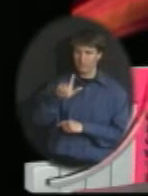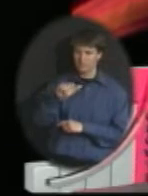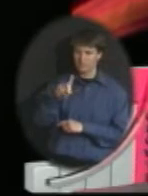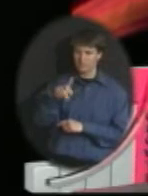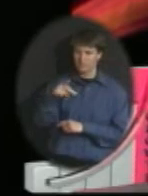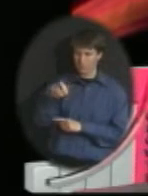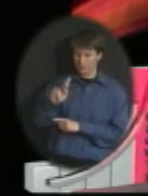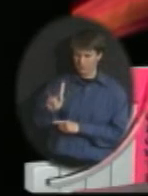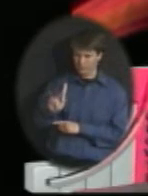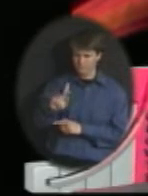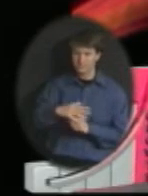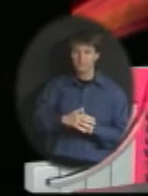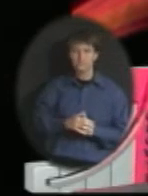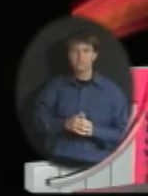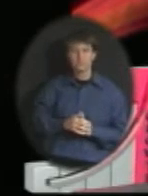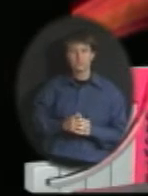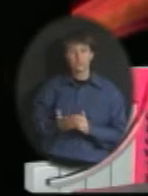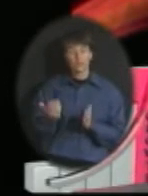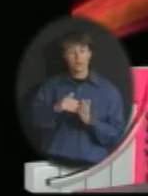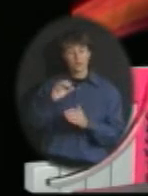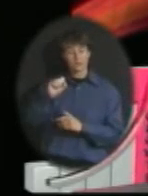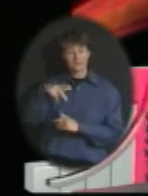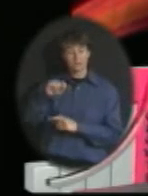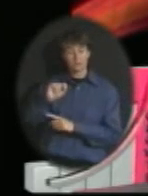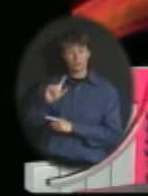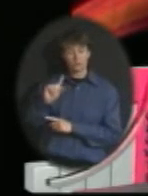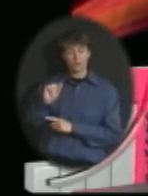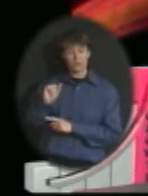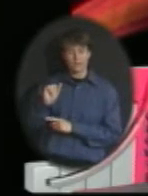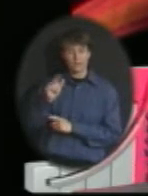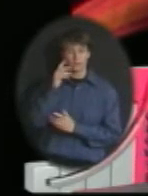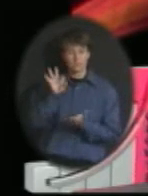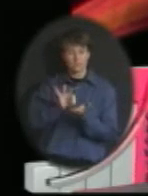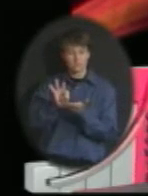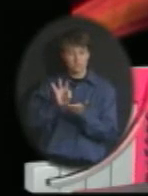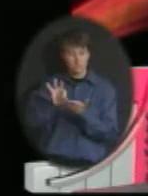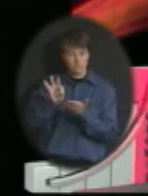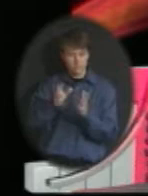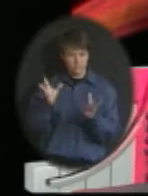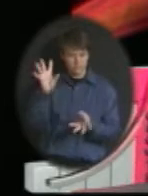If we take a look at the September 20 counts, we have enrollment of